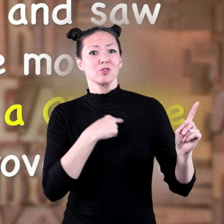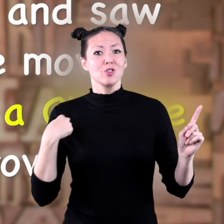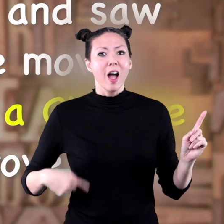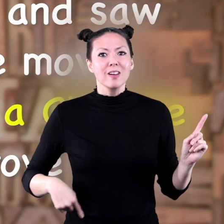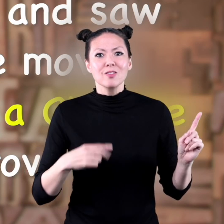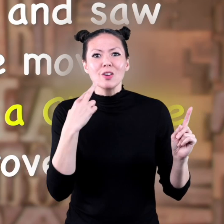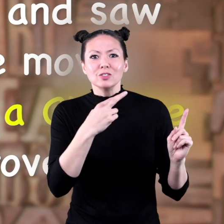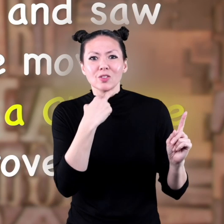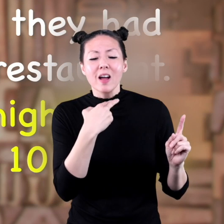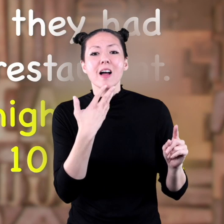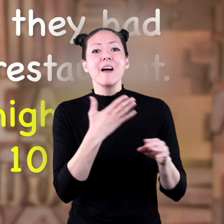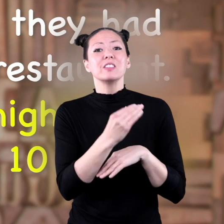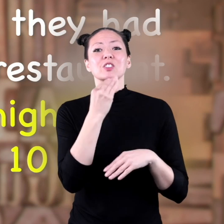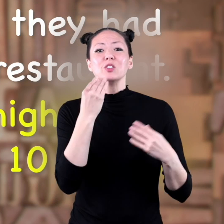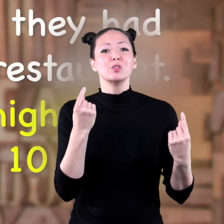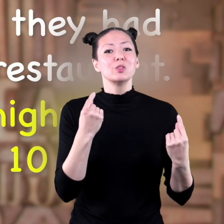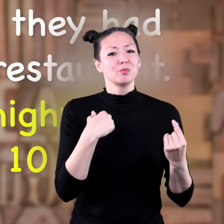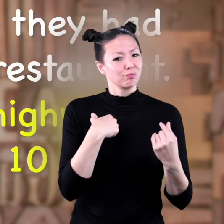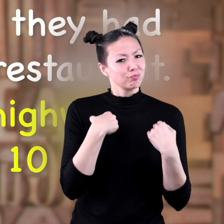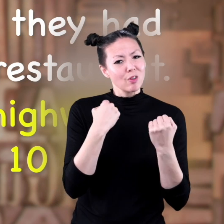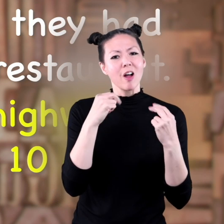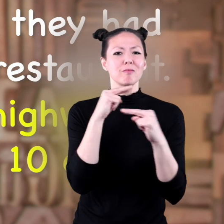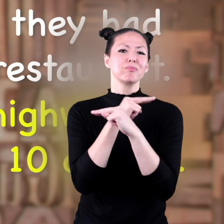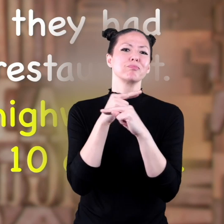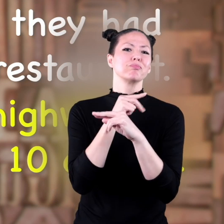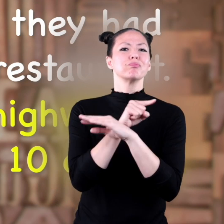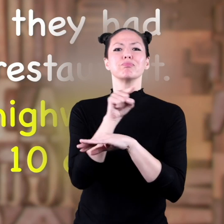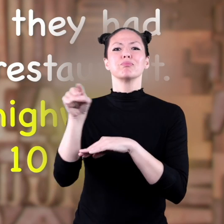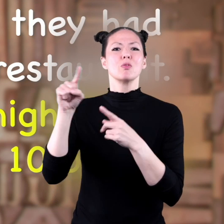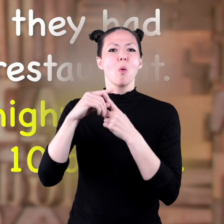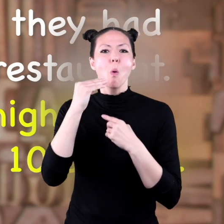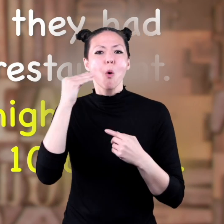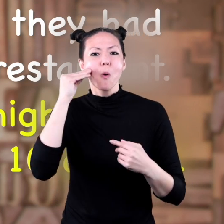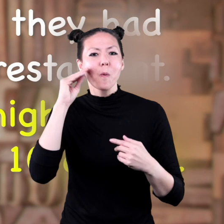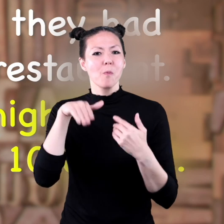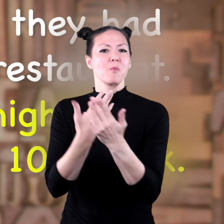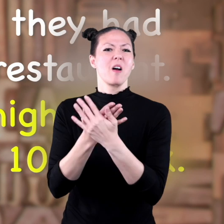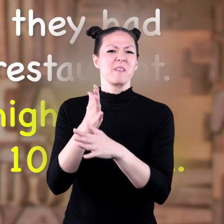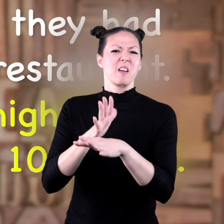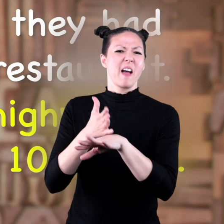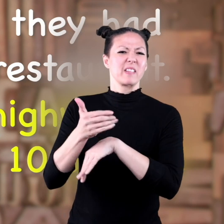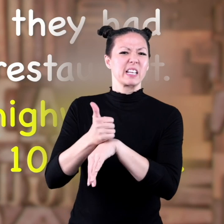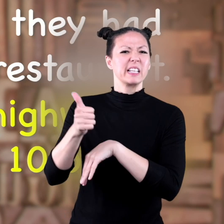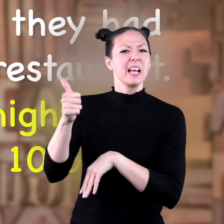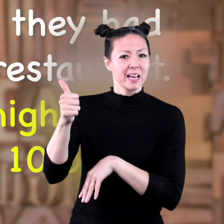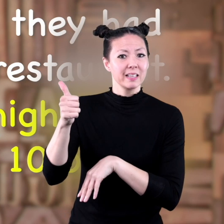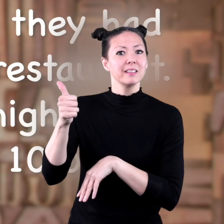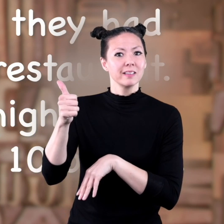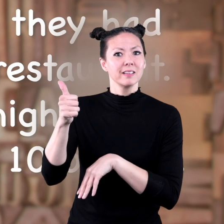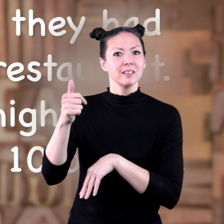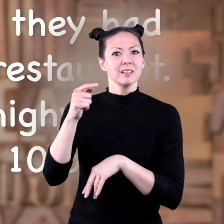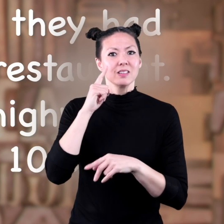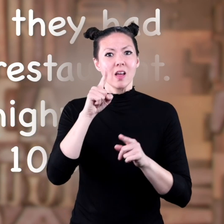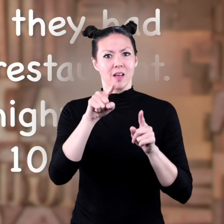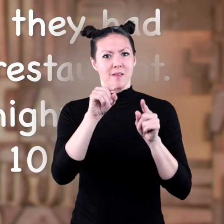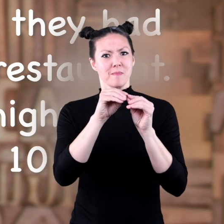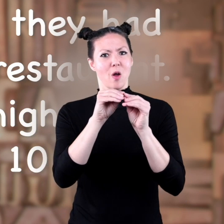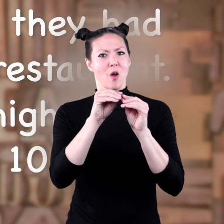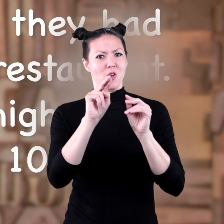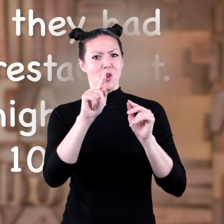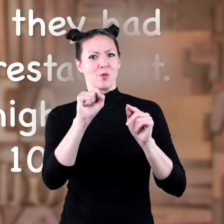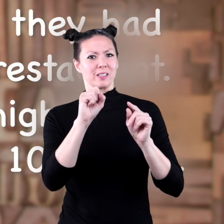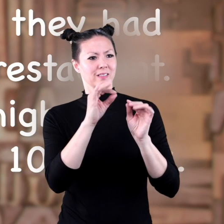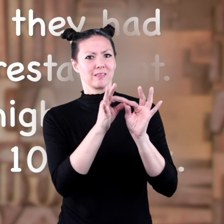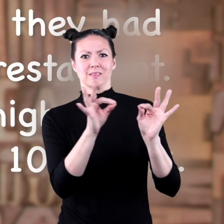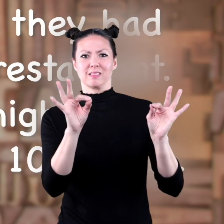a Chinese restaurant. After dinner, they took the highway home, arriving home just after 10 o'clock. Note all the detail